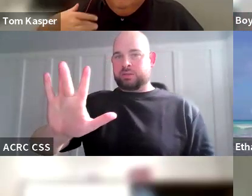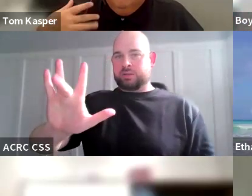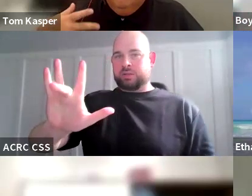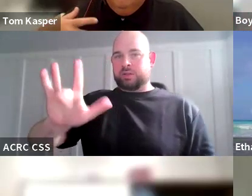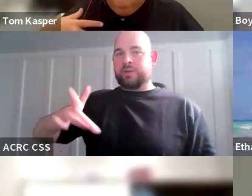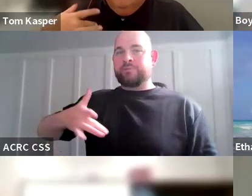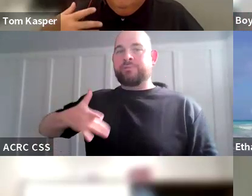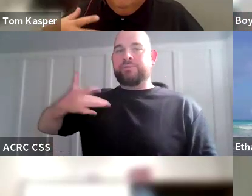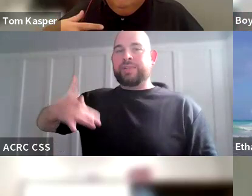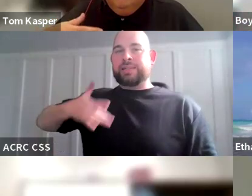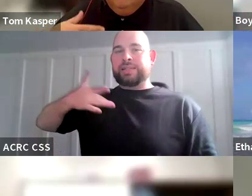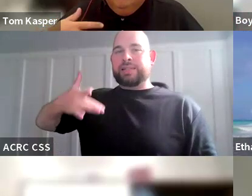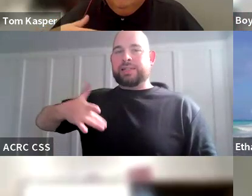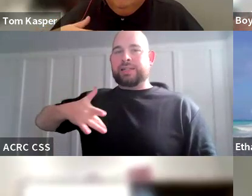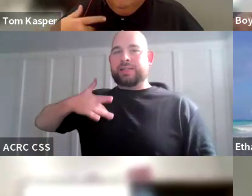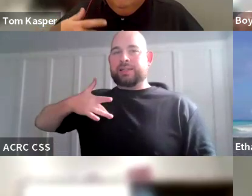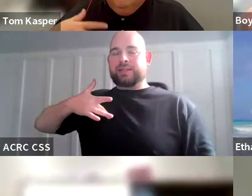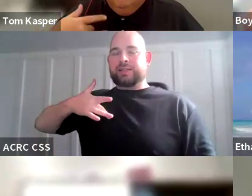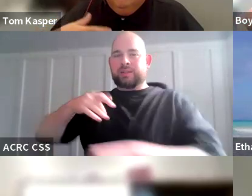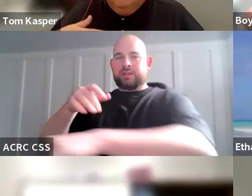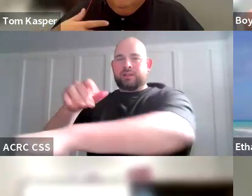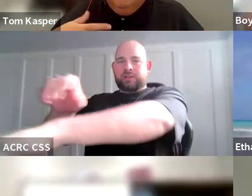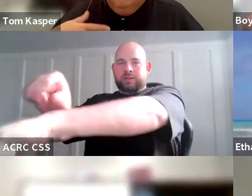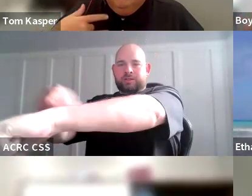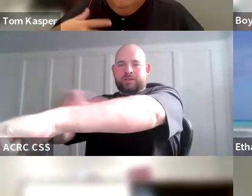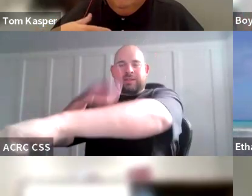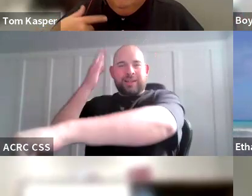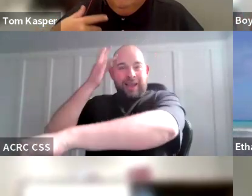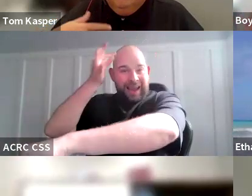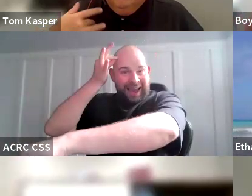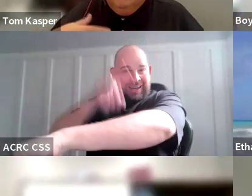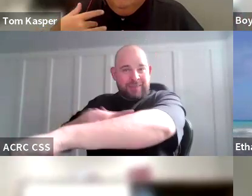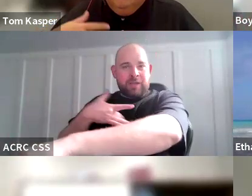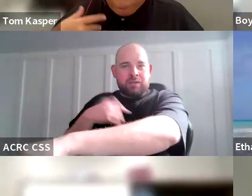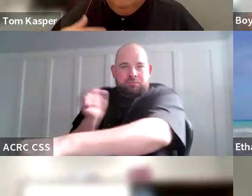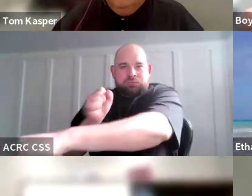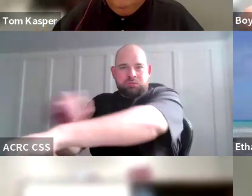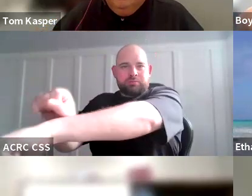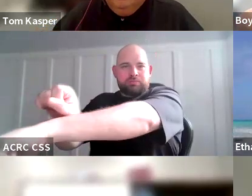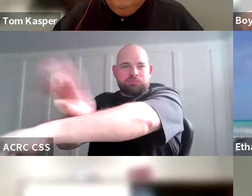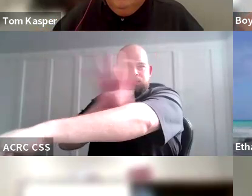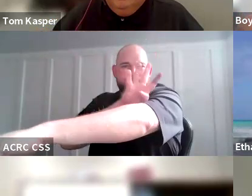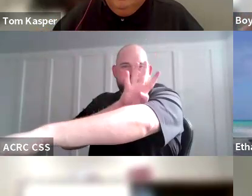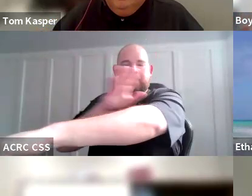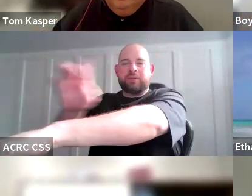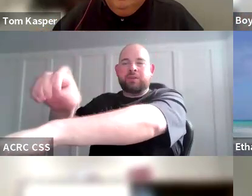can say feeling. Remember this sign, middle finger, rest of the fingers are still open. And then